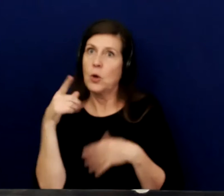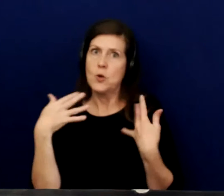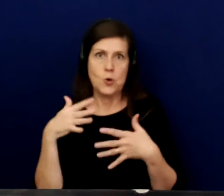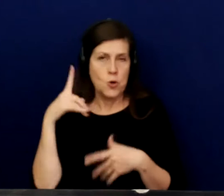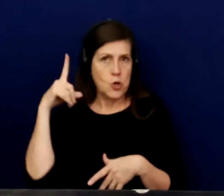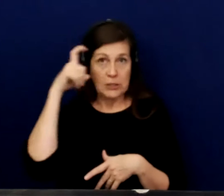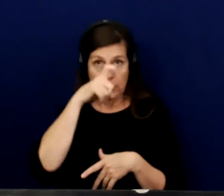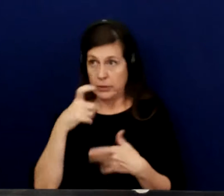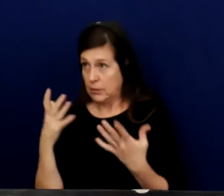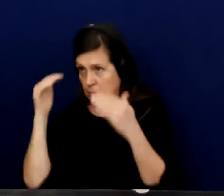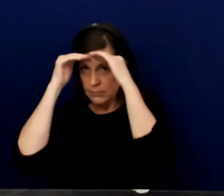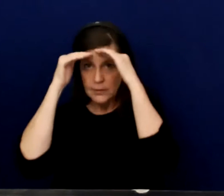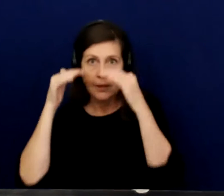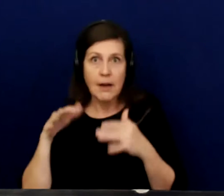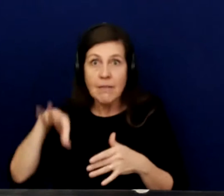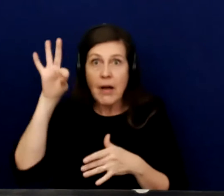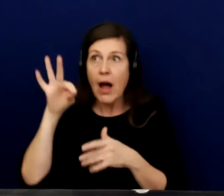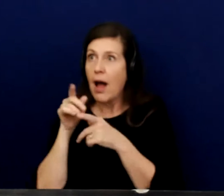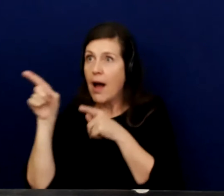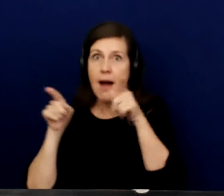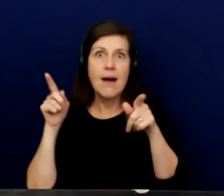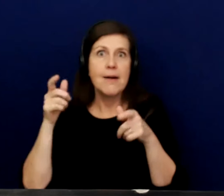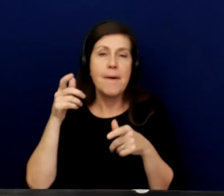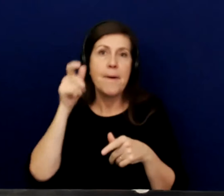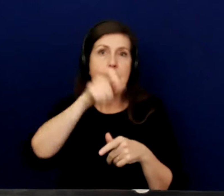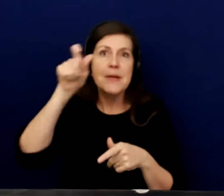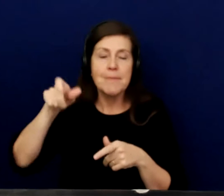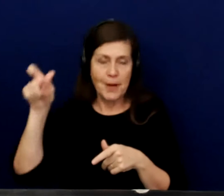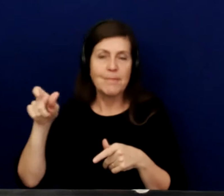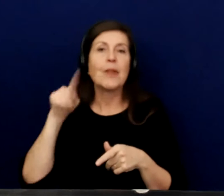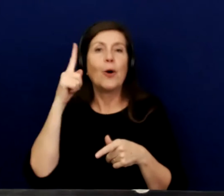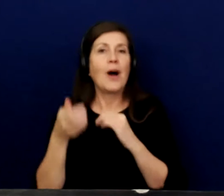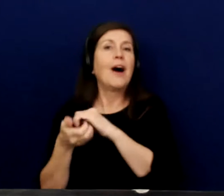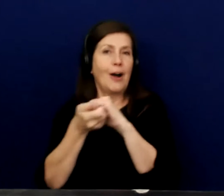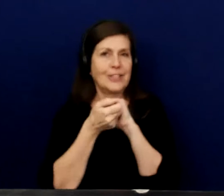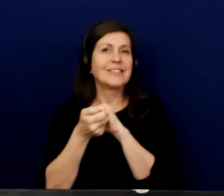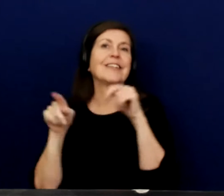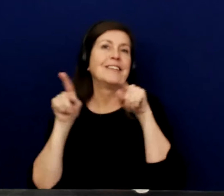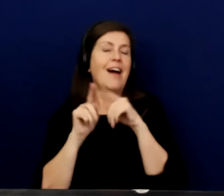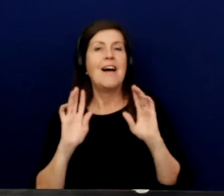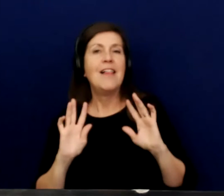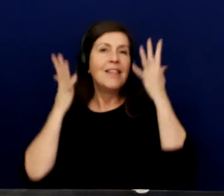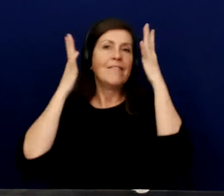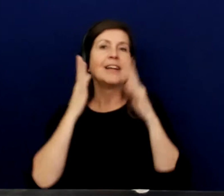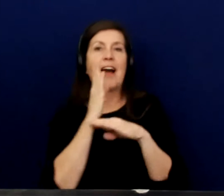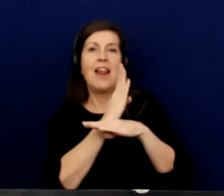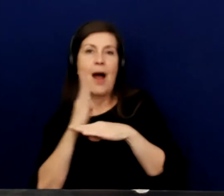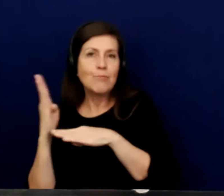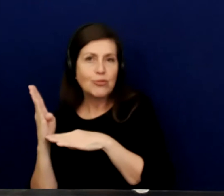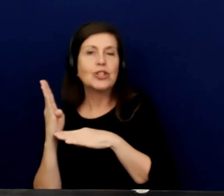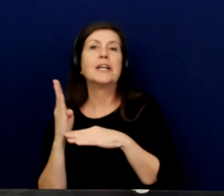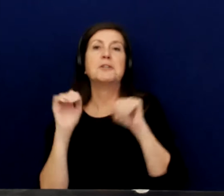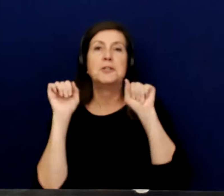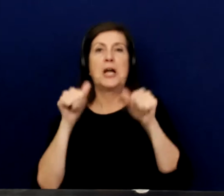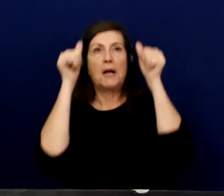finding people. But then one organization has used a living library where they could put out a note